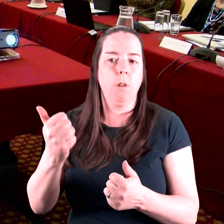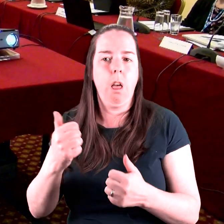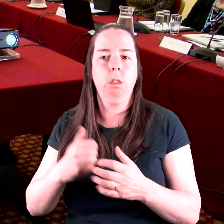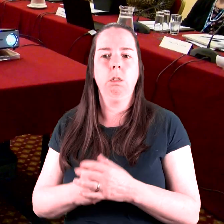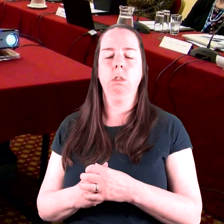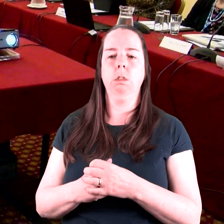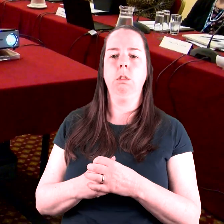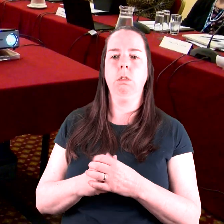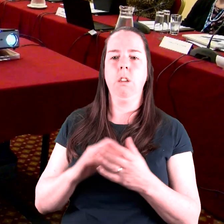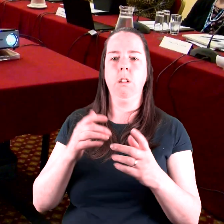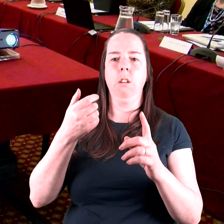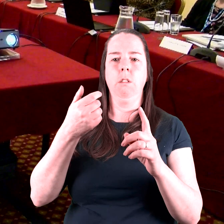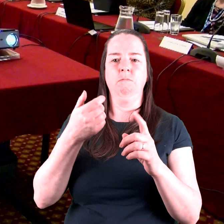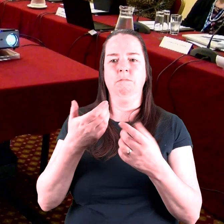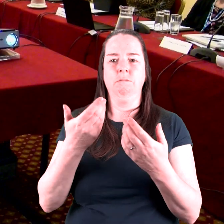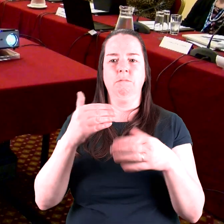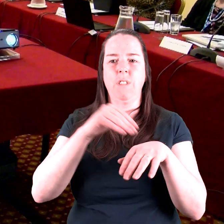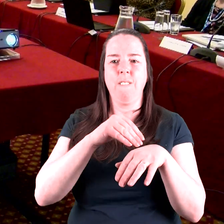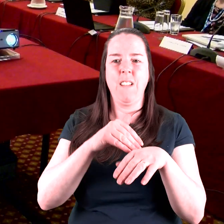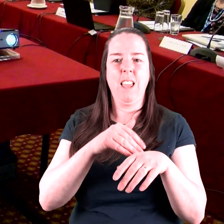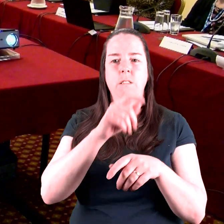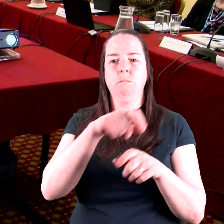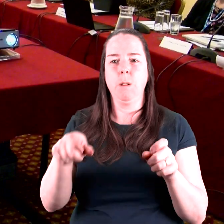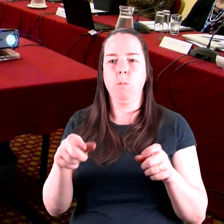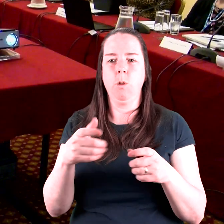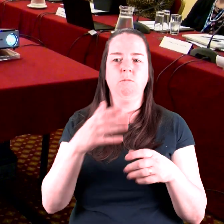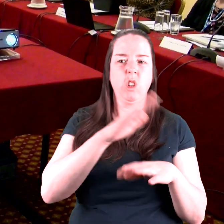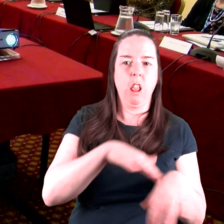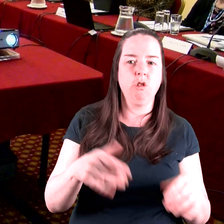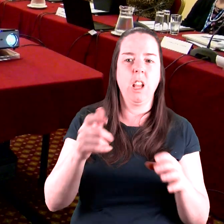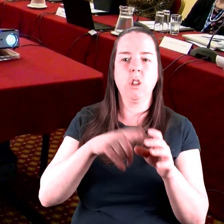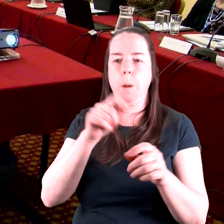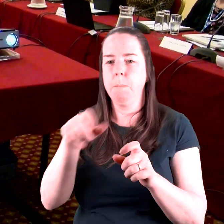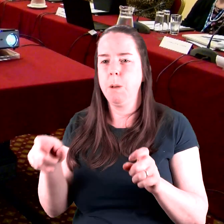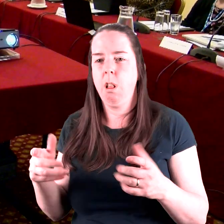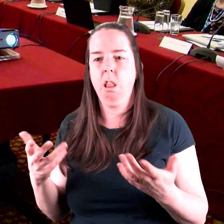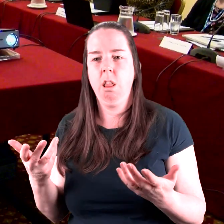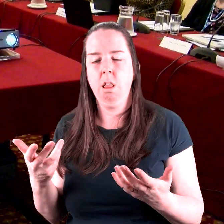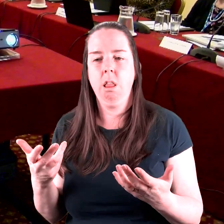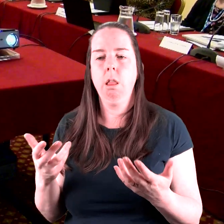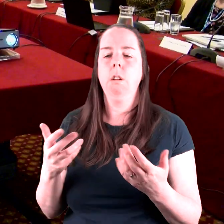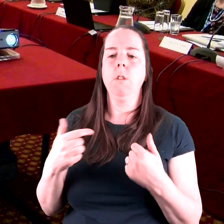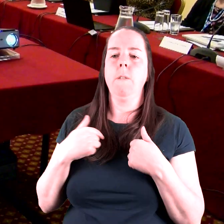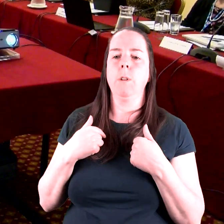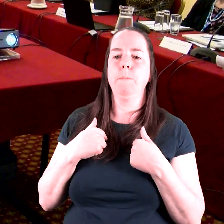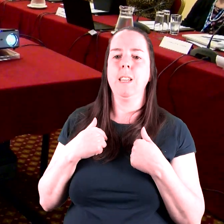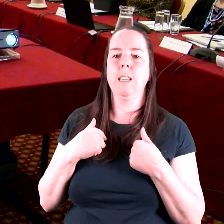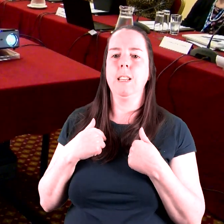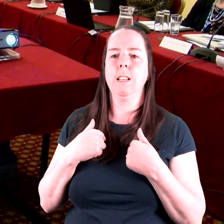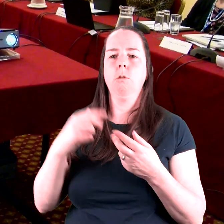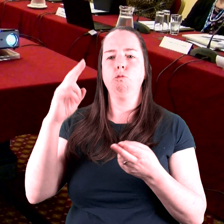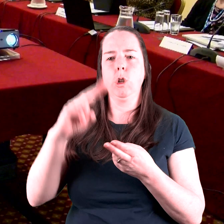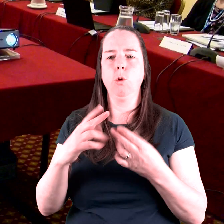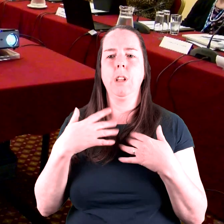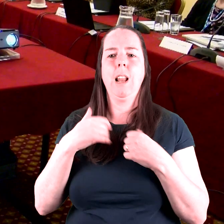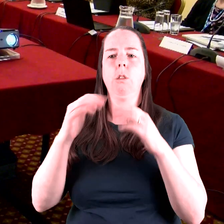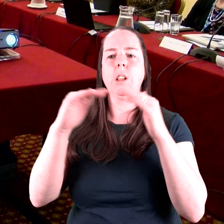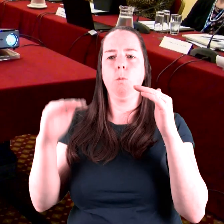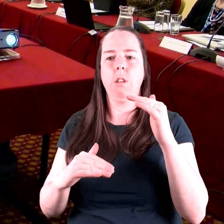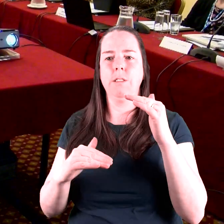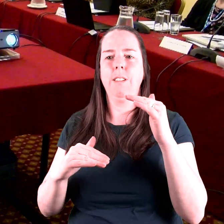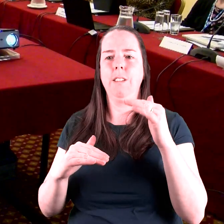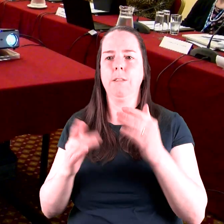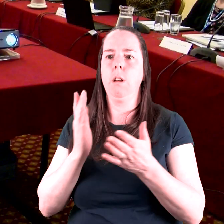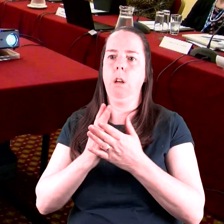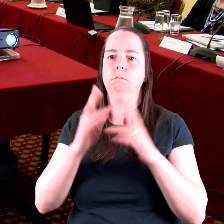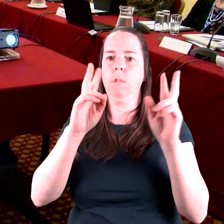health, whether it affects certain cohorts of people, whether it's children and young people, as you mentioned. So for me, reducing health inequalities